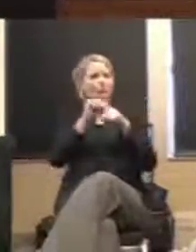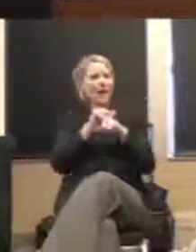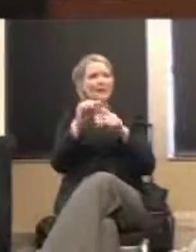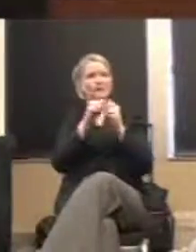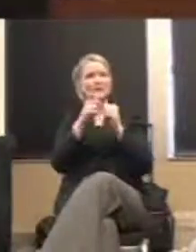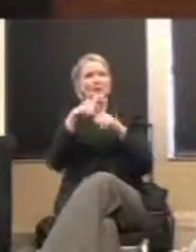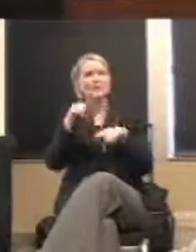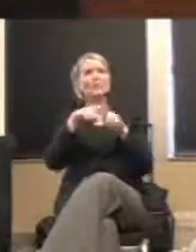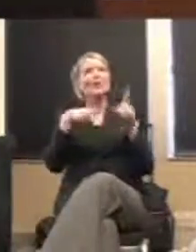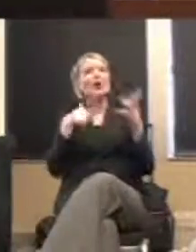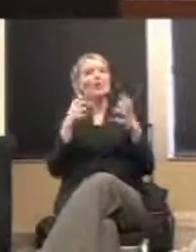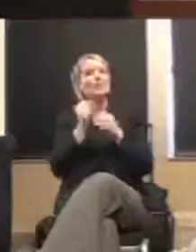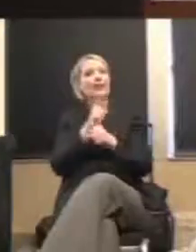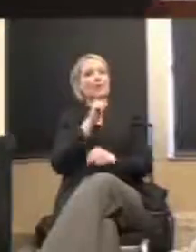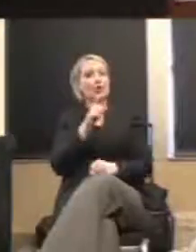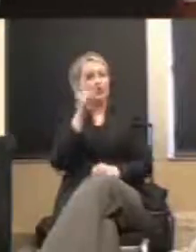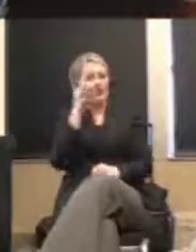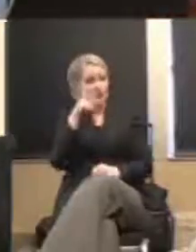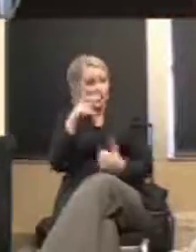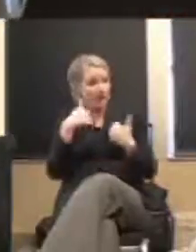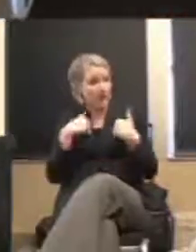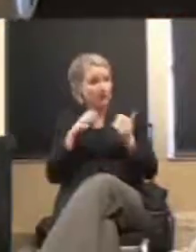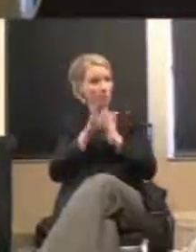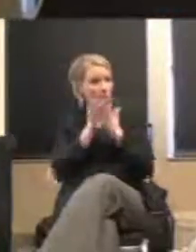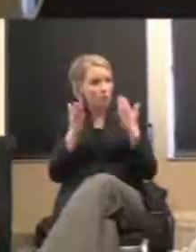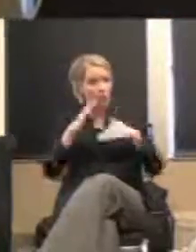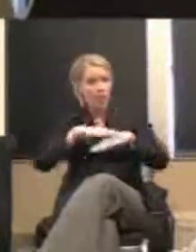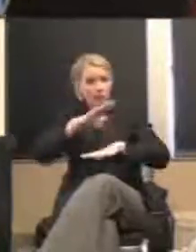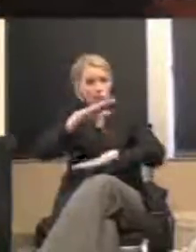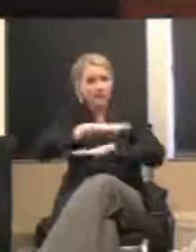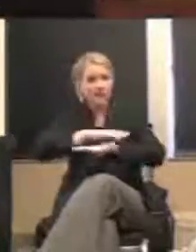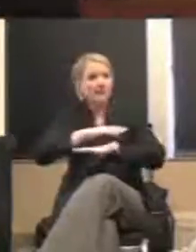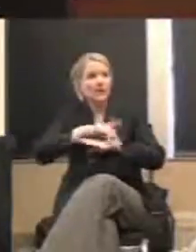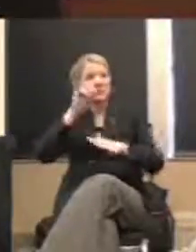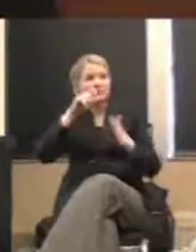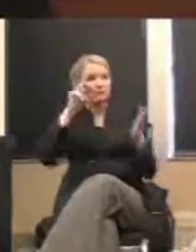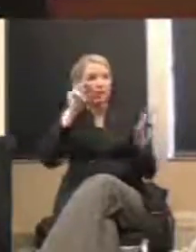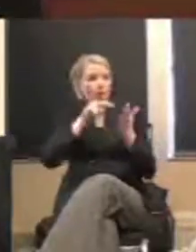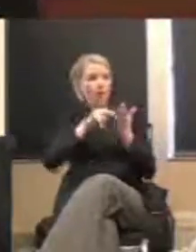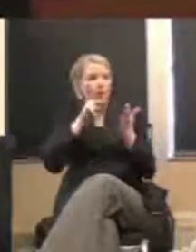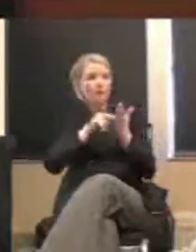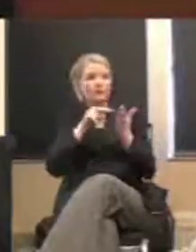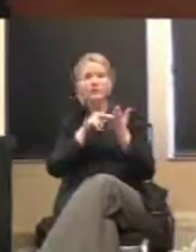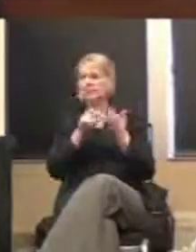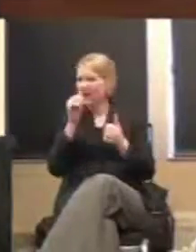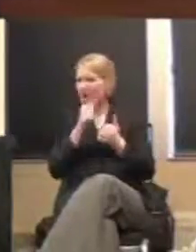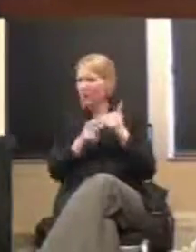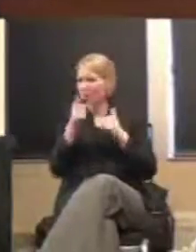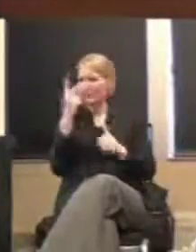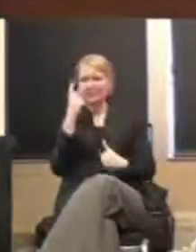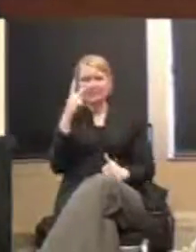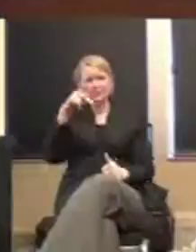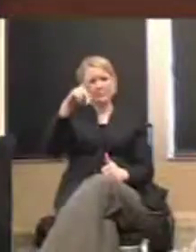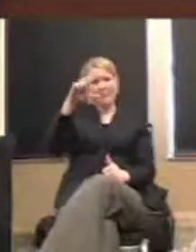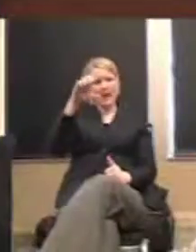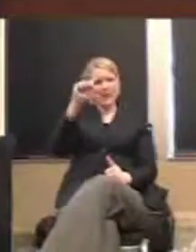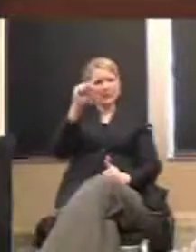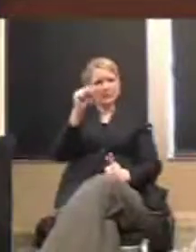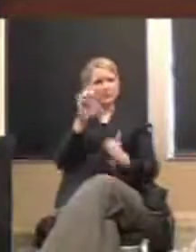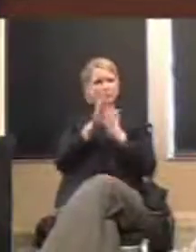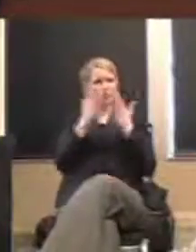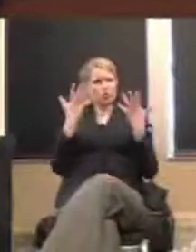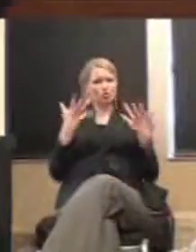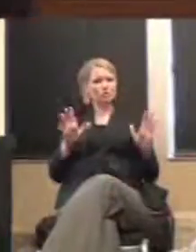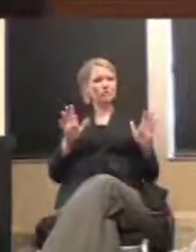that whoever has a book on your table gets a chance to look at that. Has everybody seen a PECS book?